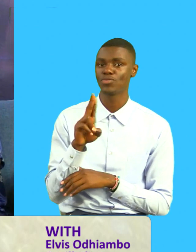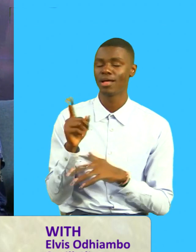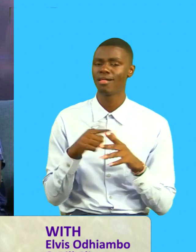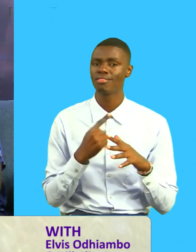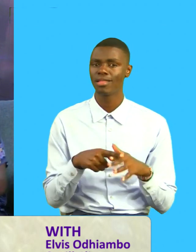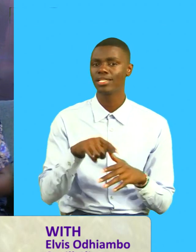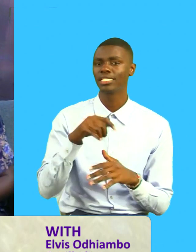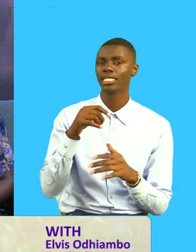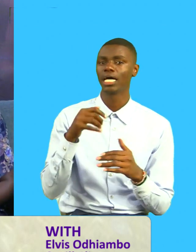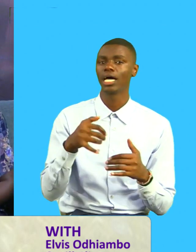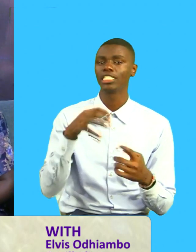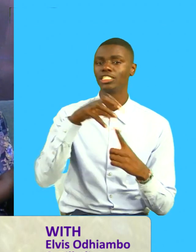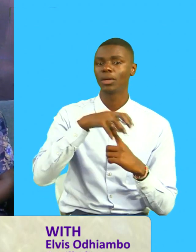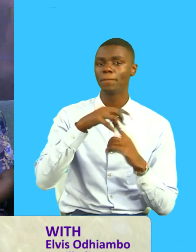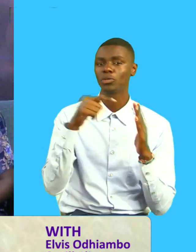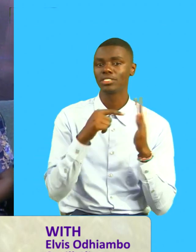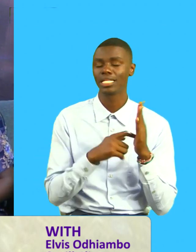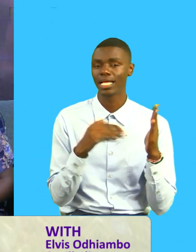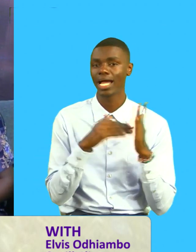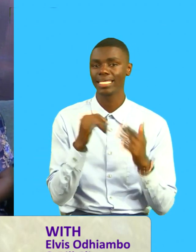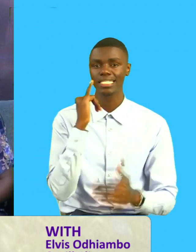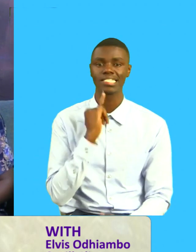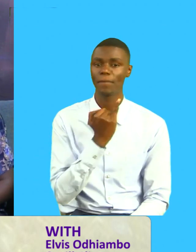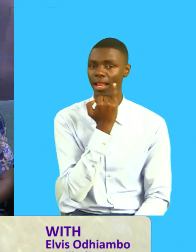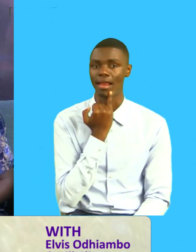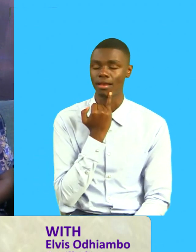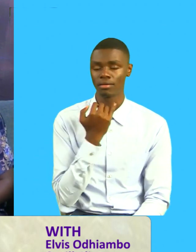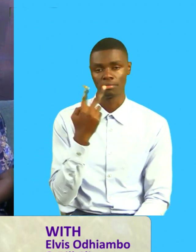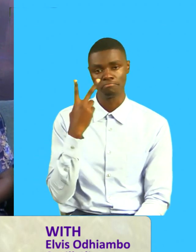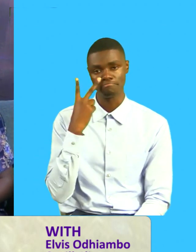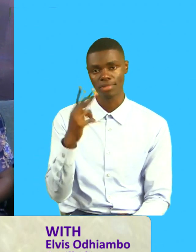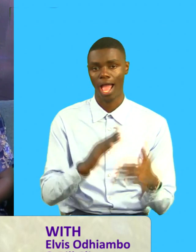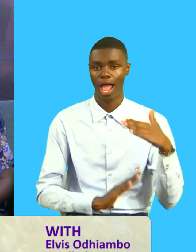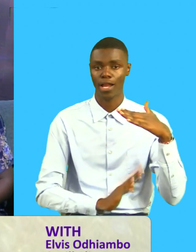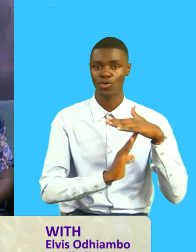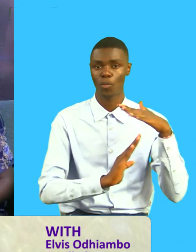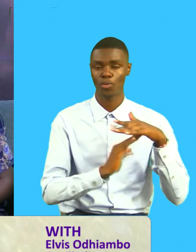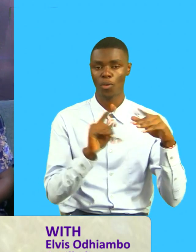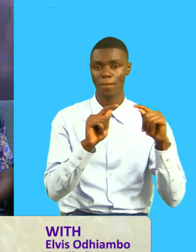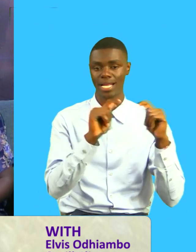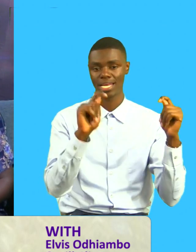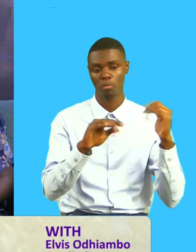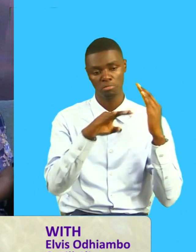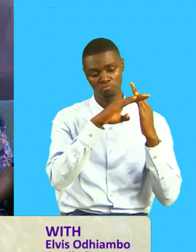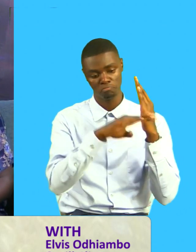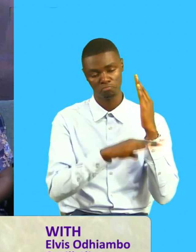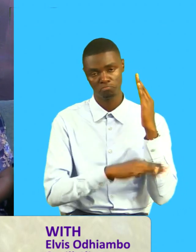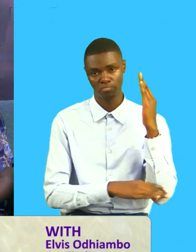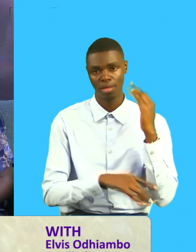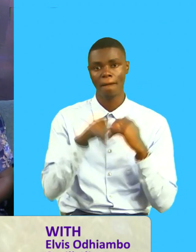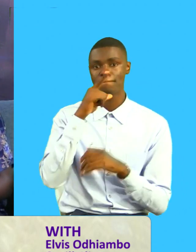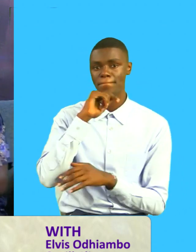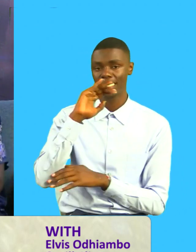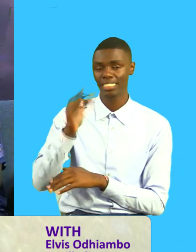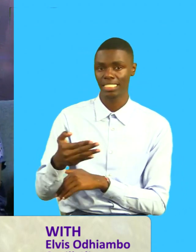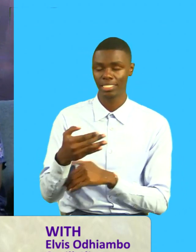Champions League final against Inter Milan. But then again, let's just look at the top table, how it looks. With the Manchester City winning the title